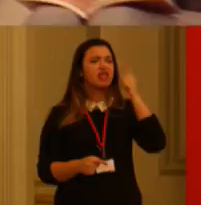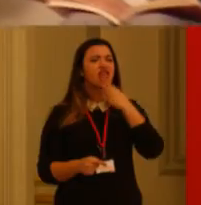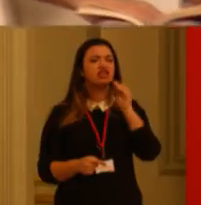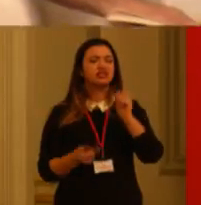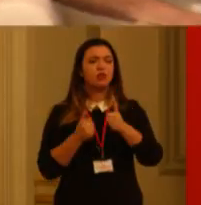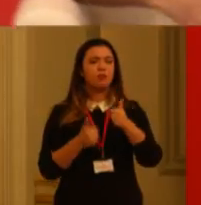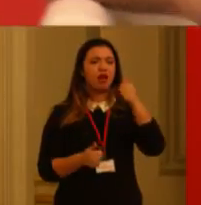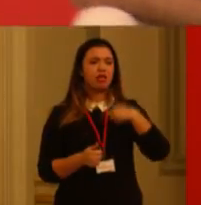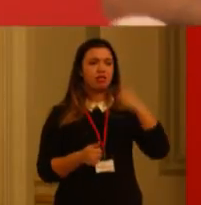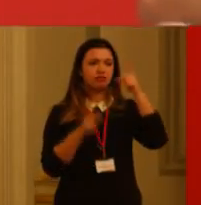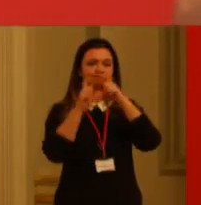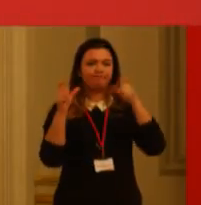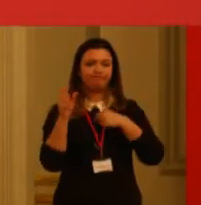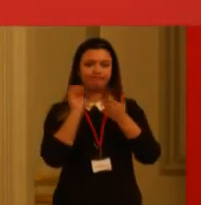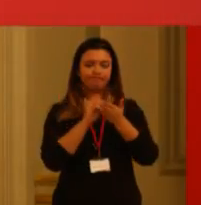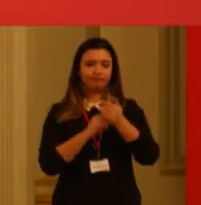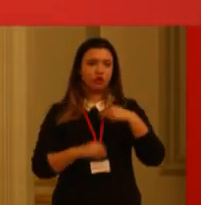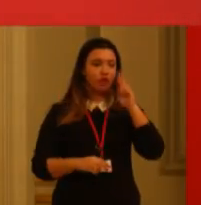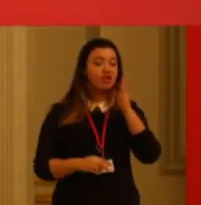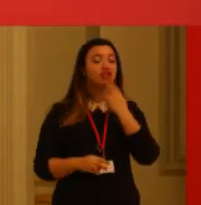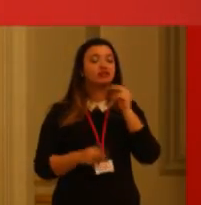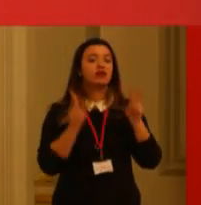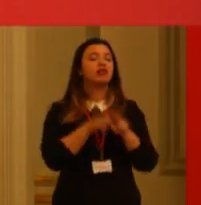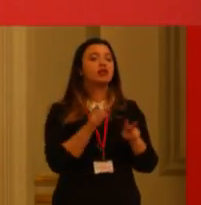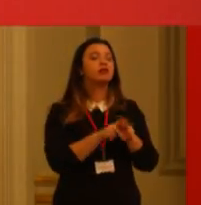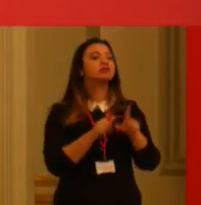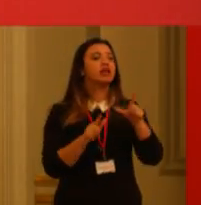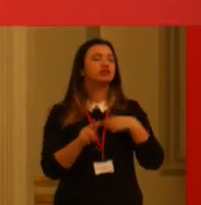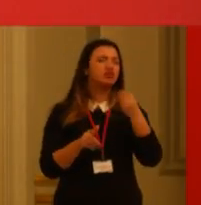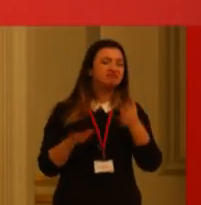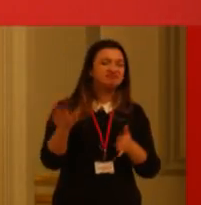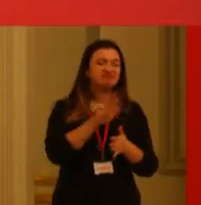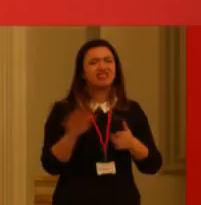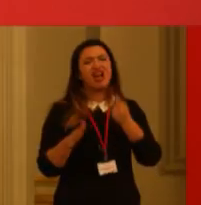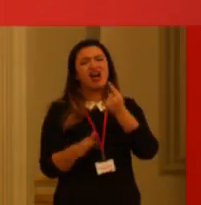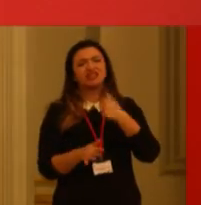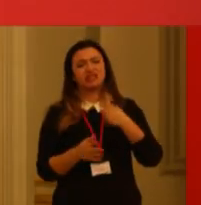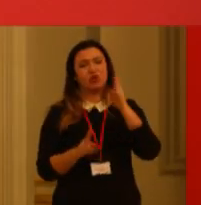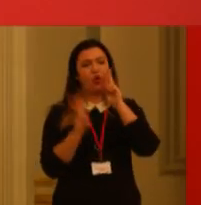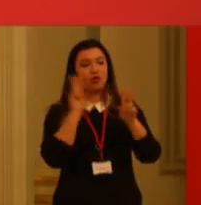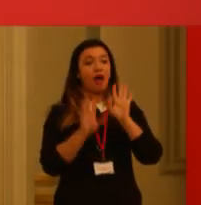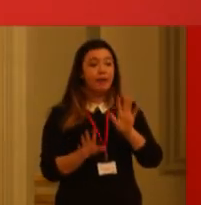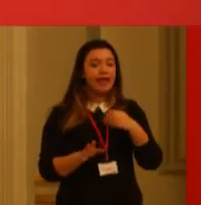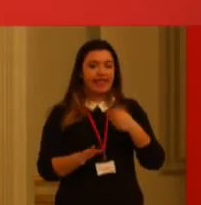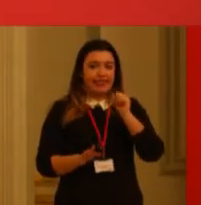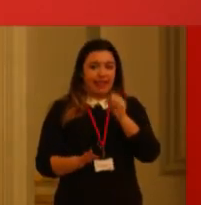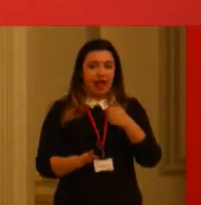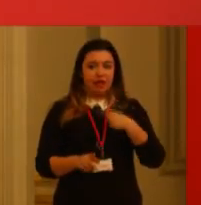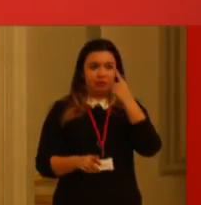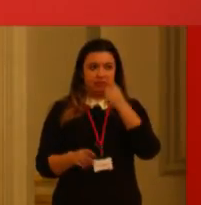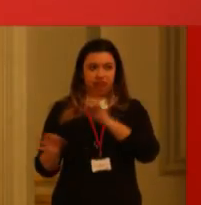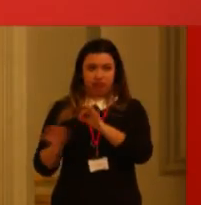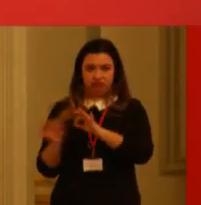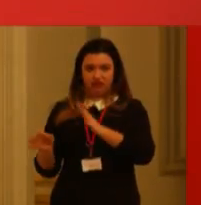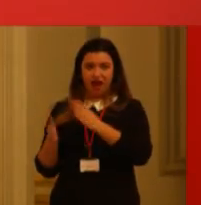to support the youth. When we took a look at the necessary documents, young people should participate.